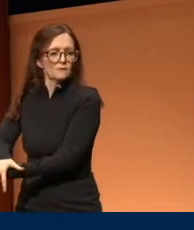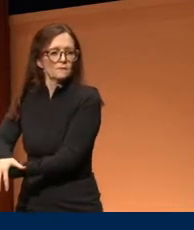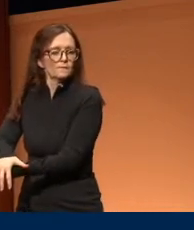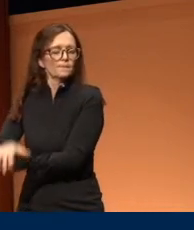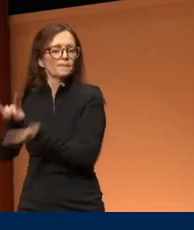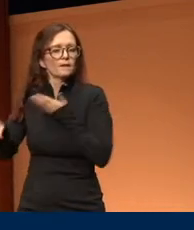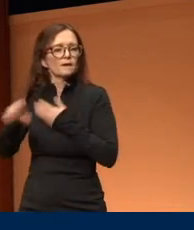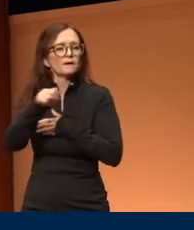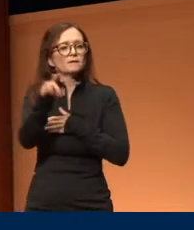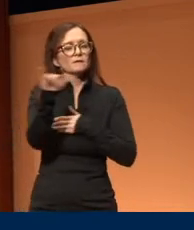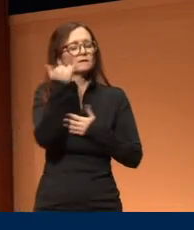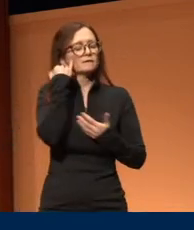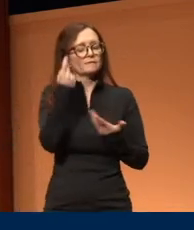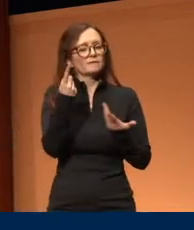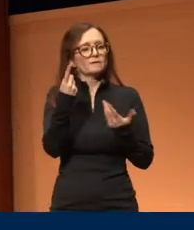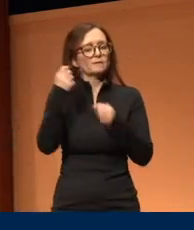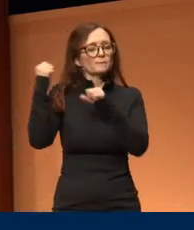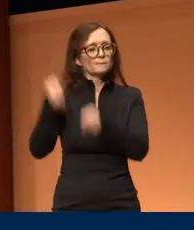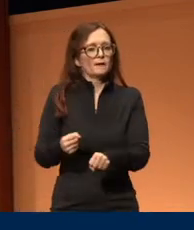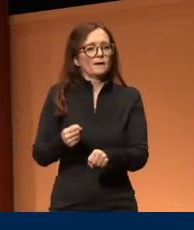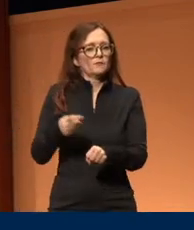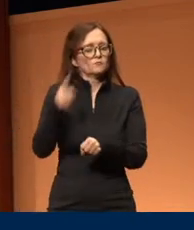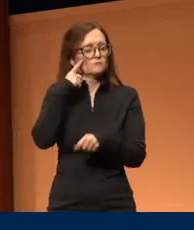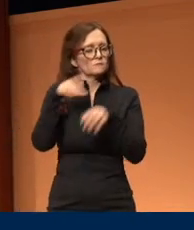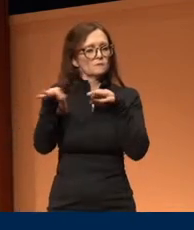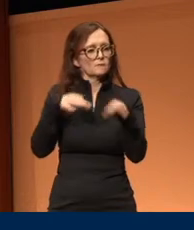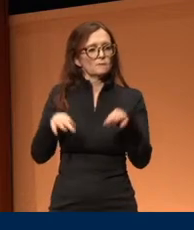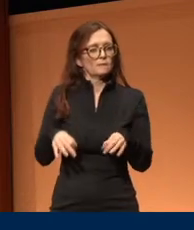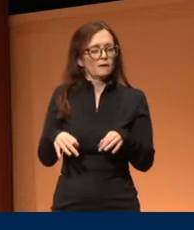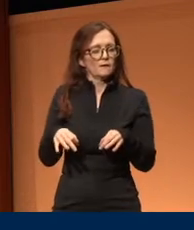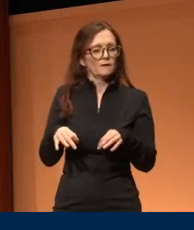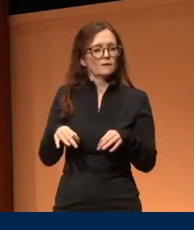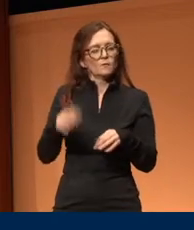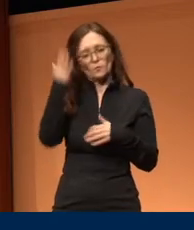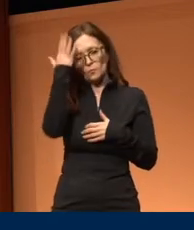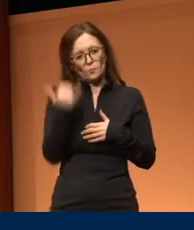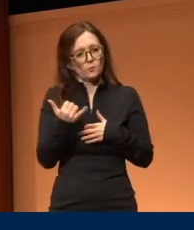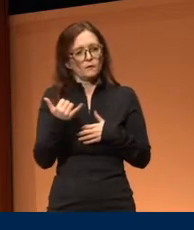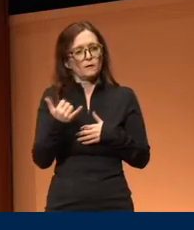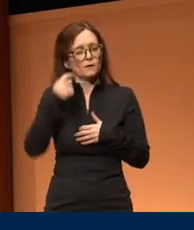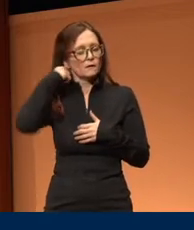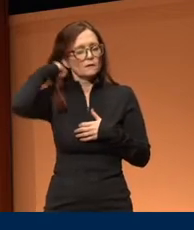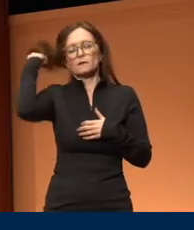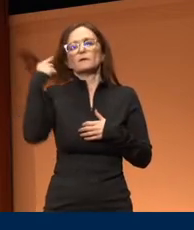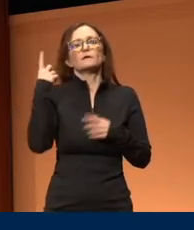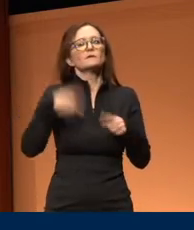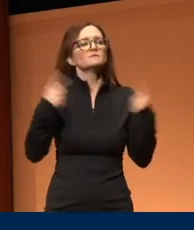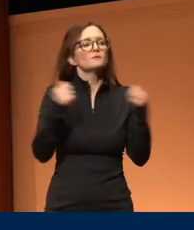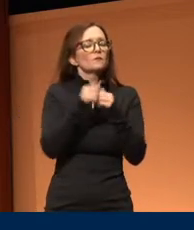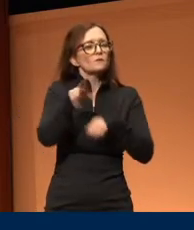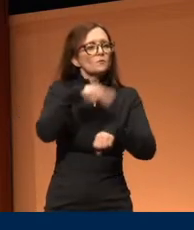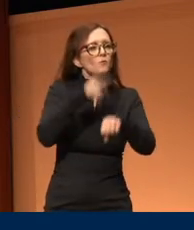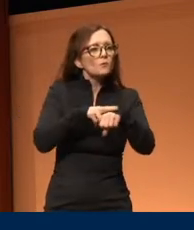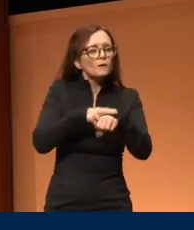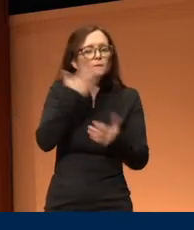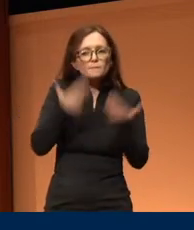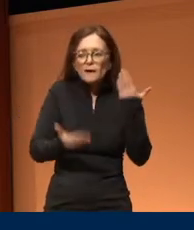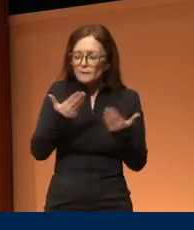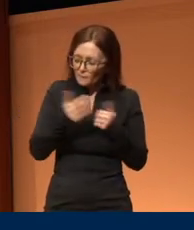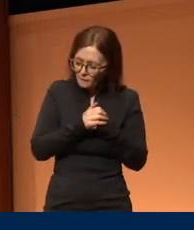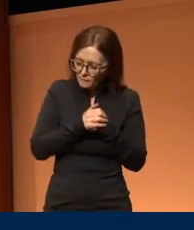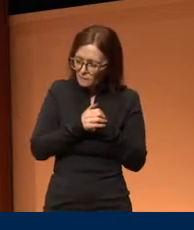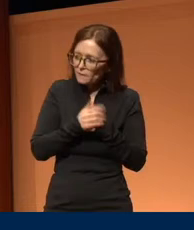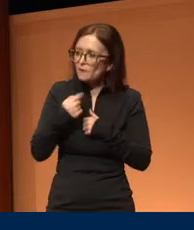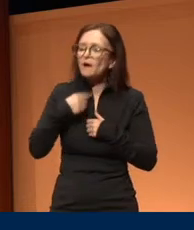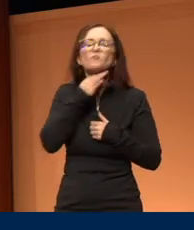And then if something like power can do part of the explanatory work for why there are these different emerging norms, maybe it's that, like,